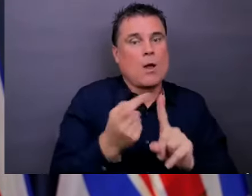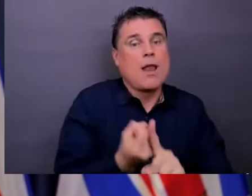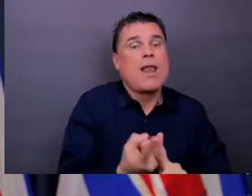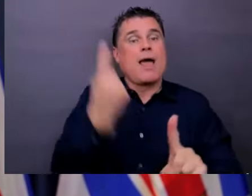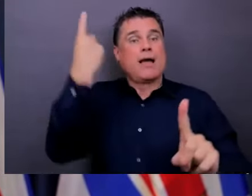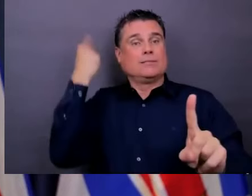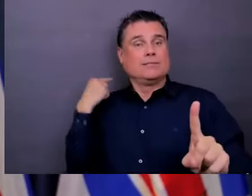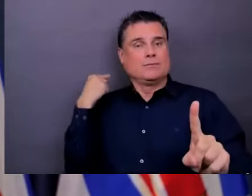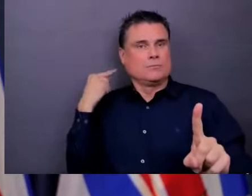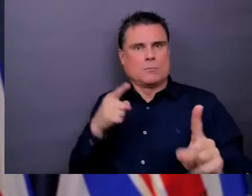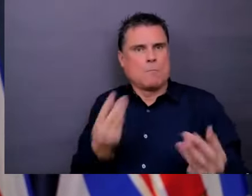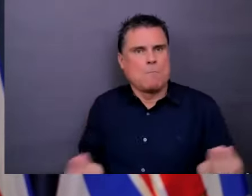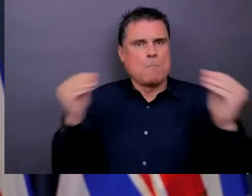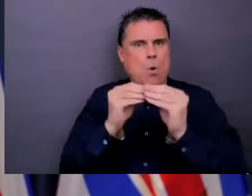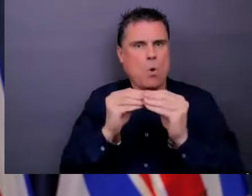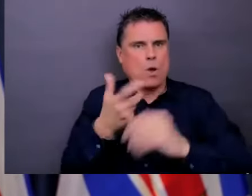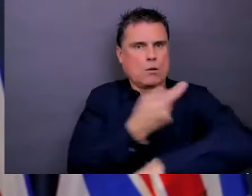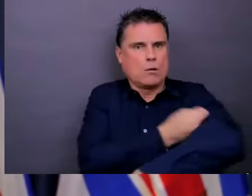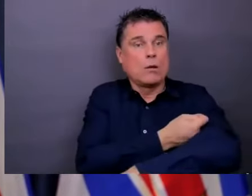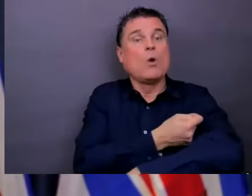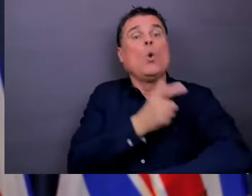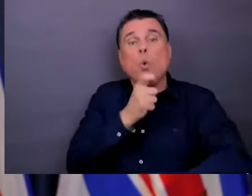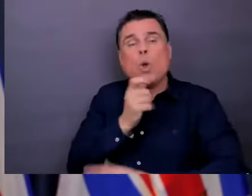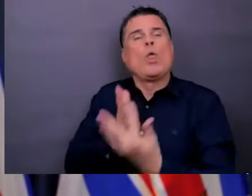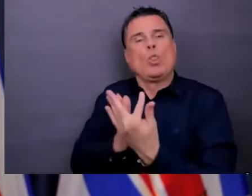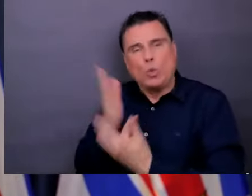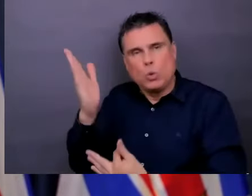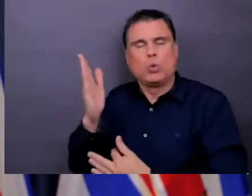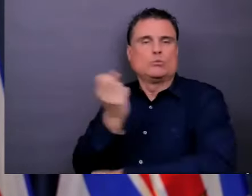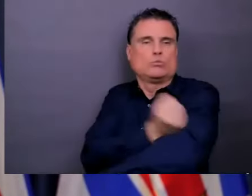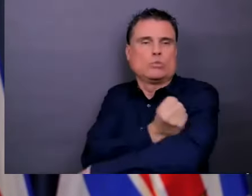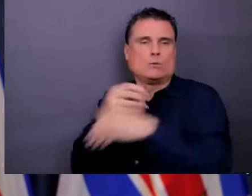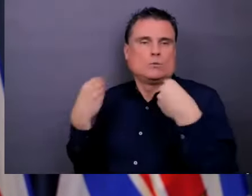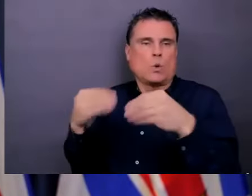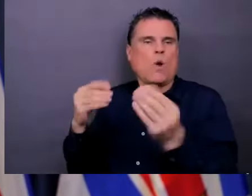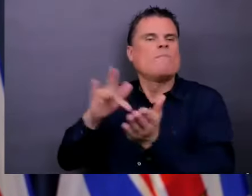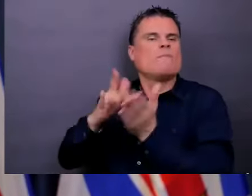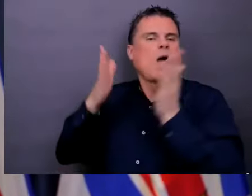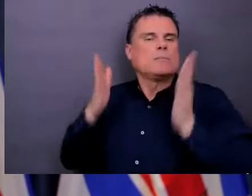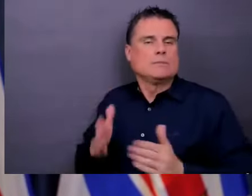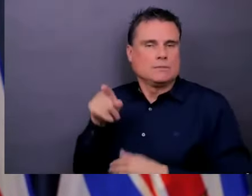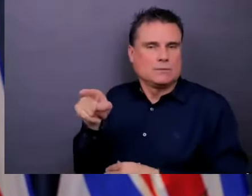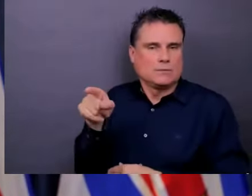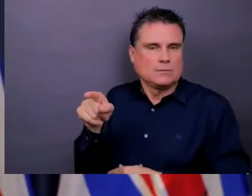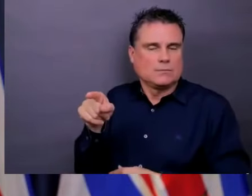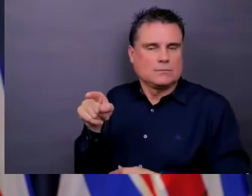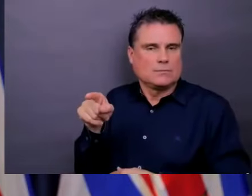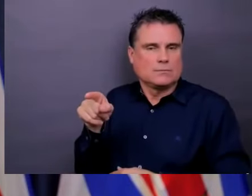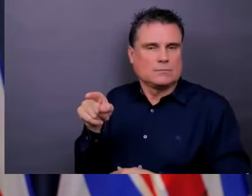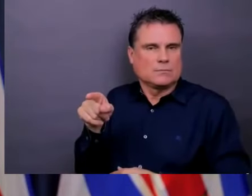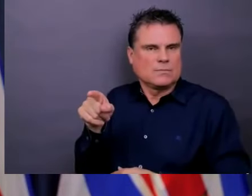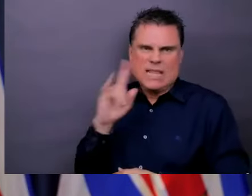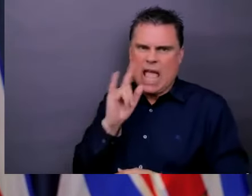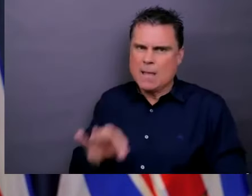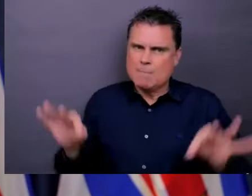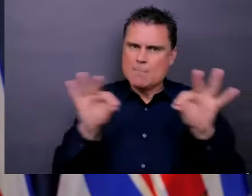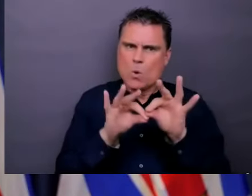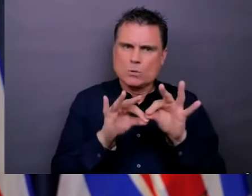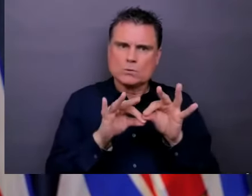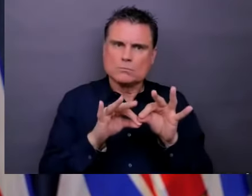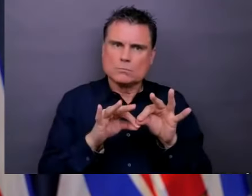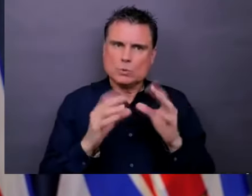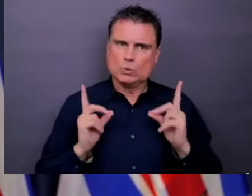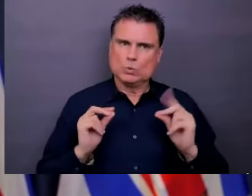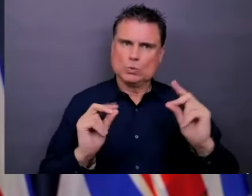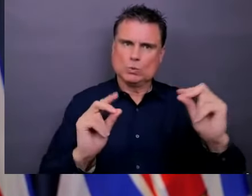very appreciative of that role, and we know that pharmacists are going to play a critical role as we deal with immunizations in